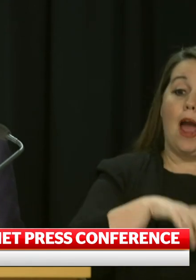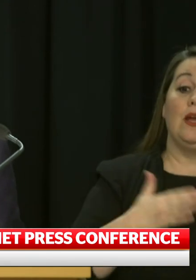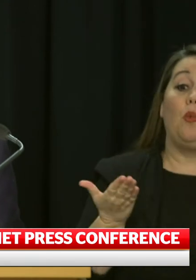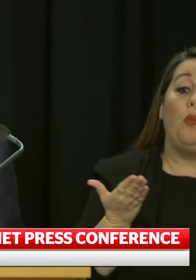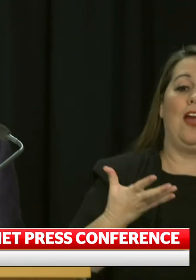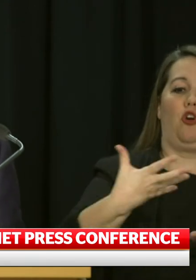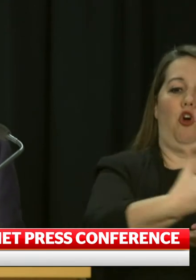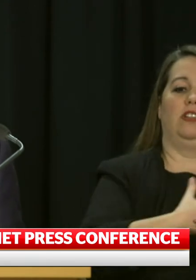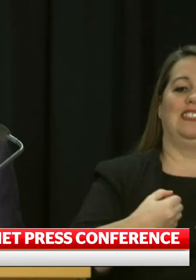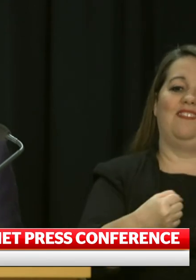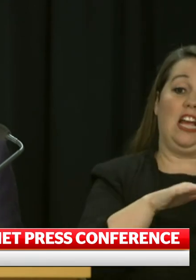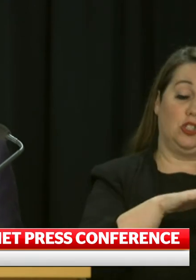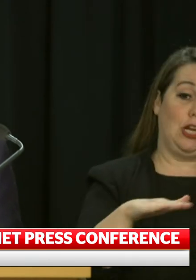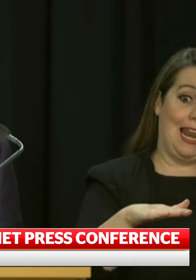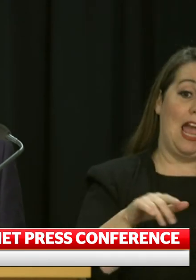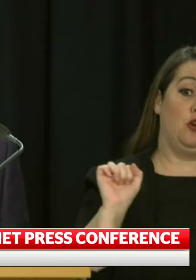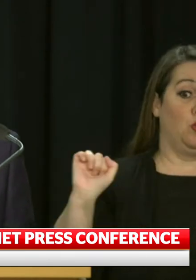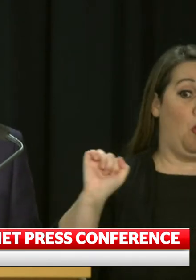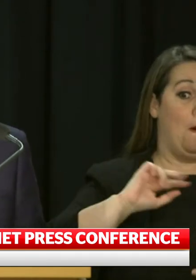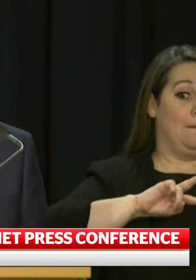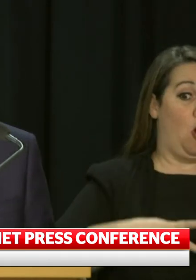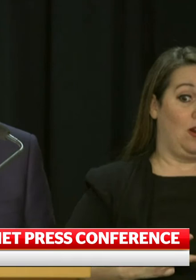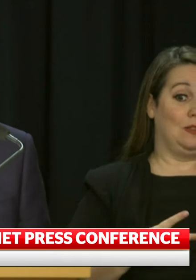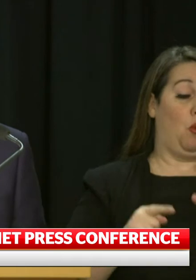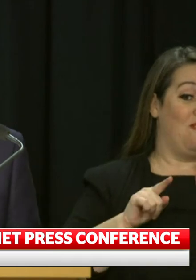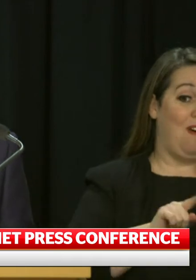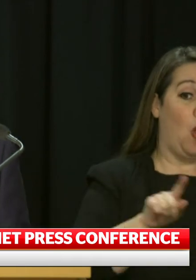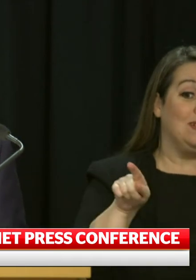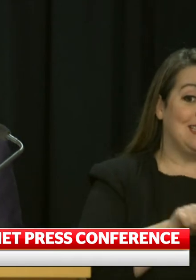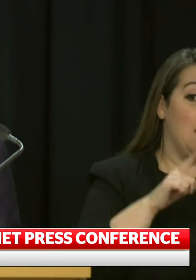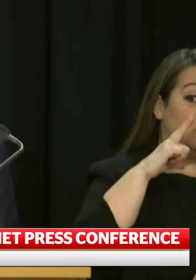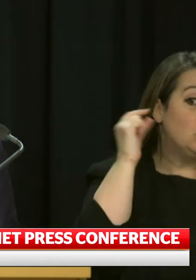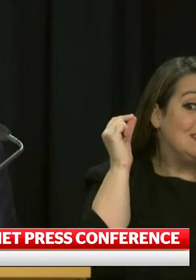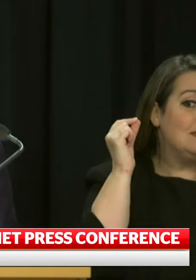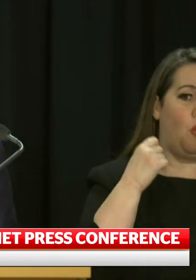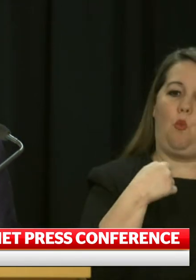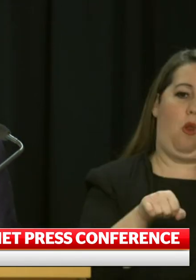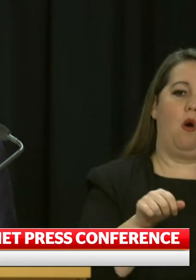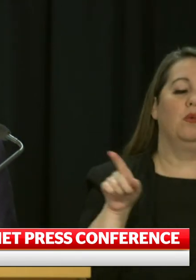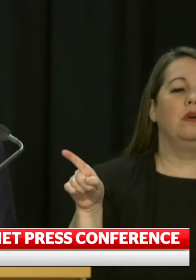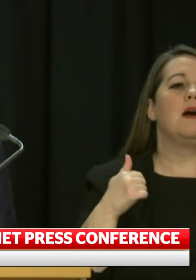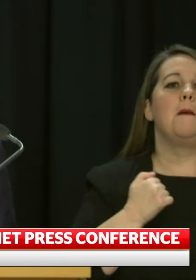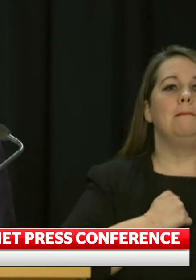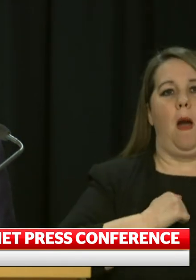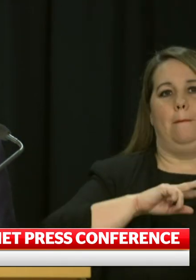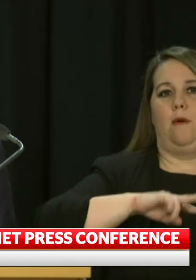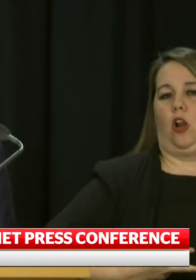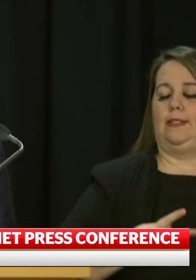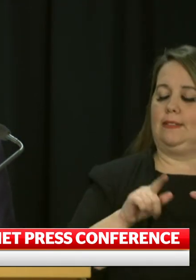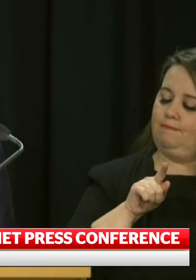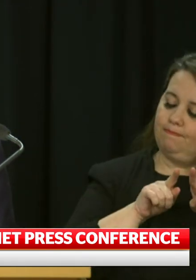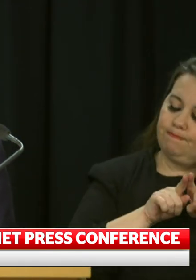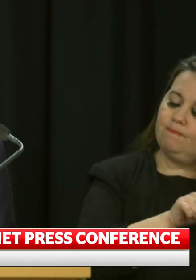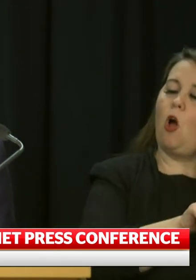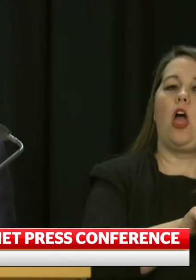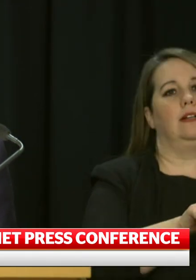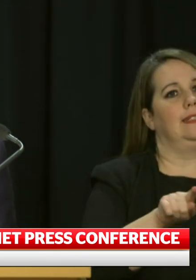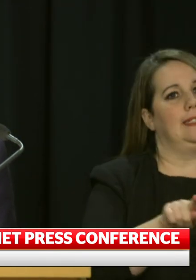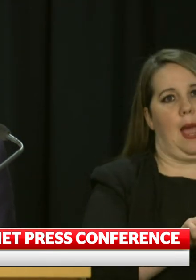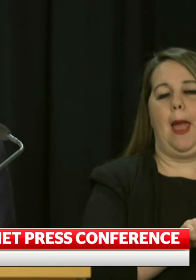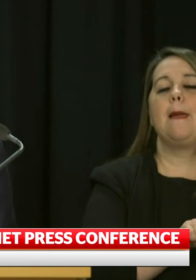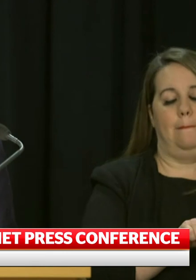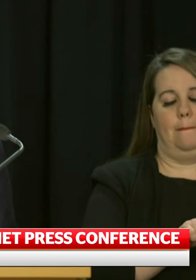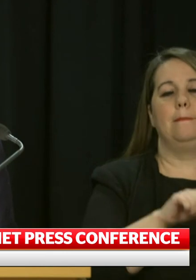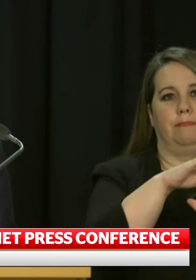Our policy on that hasn't changed. Sorry, I don't have it right in front of me at the moment, but our policy on that's not changed. It will be the same.